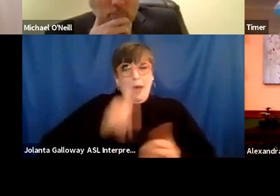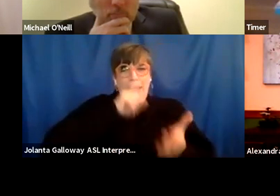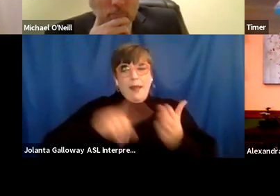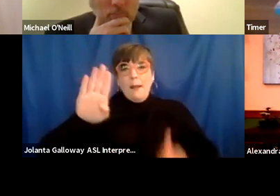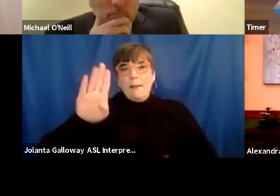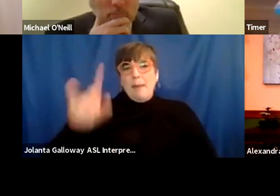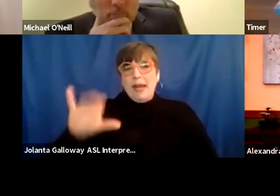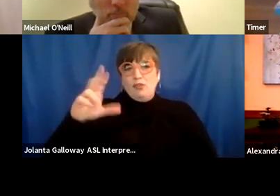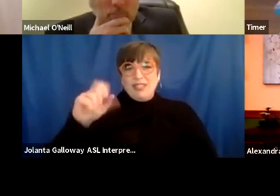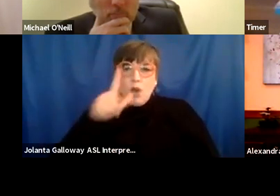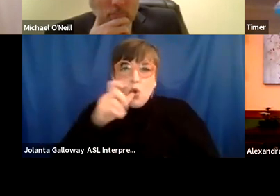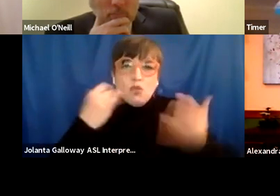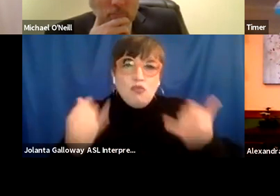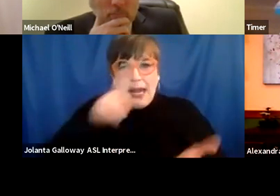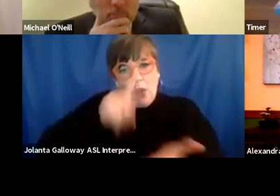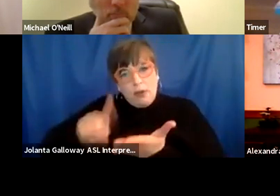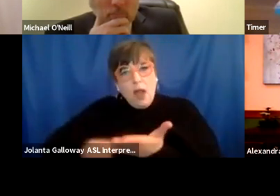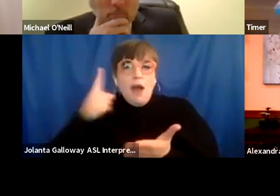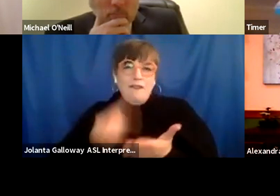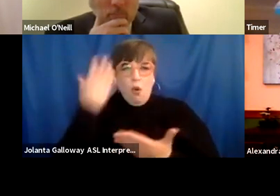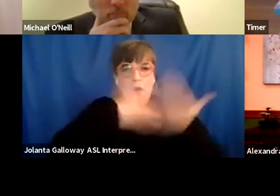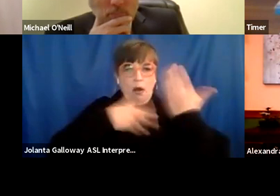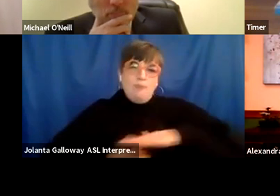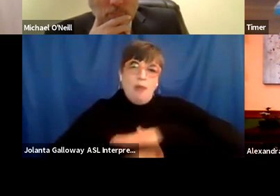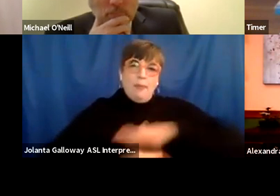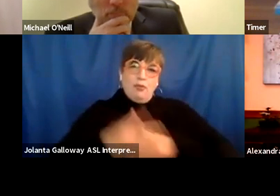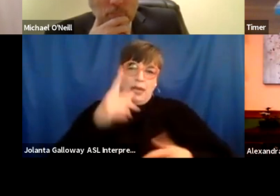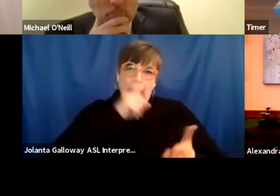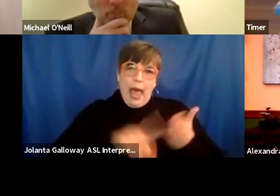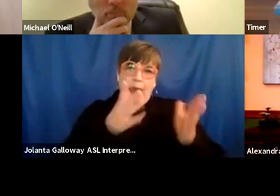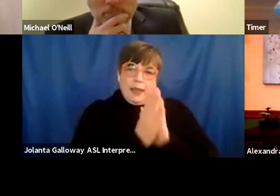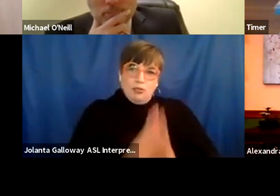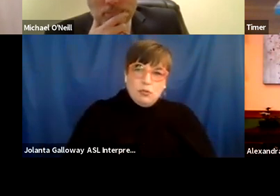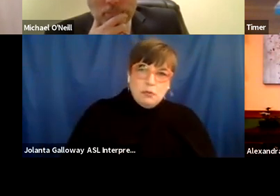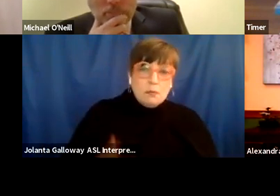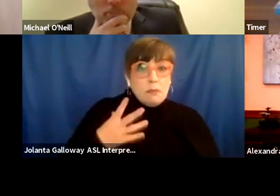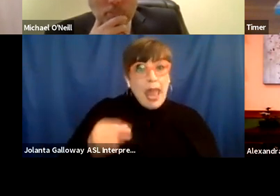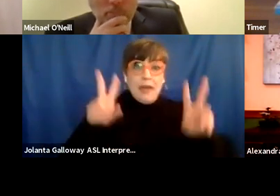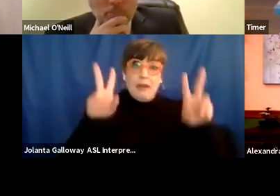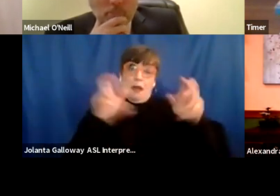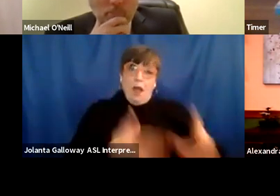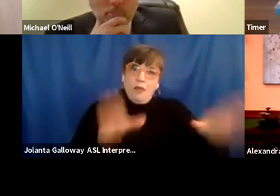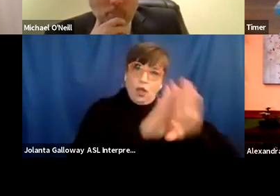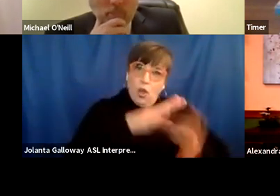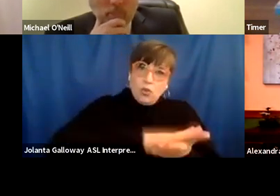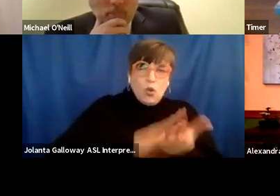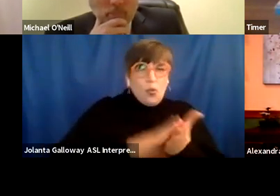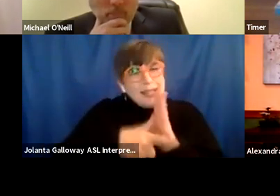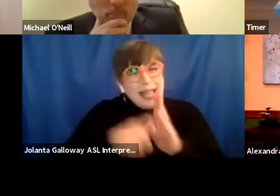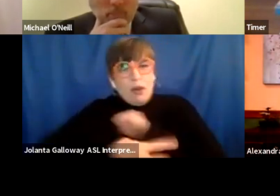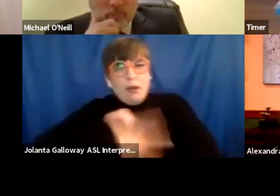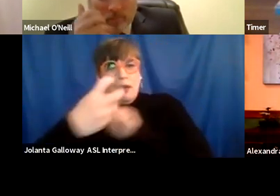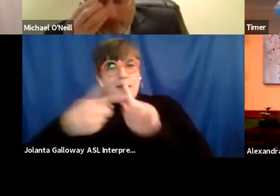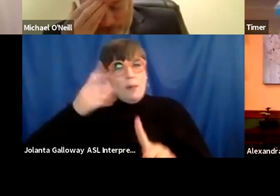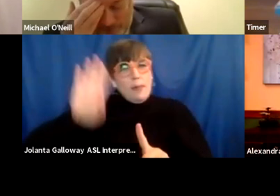Christopher, who is under investigation for bribery allegations. And the closed quote unquote school was later used by the Boston Police